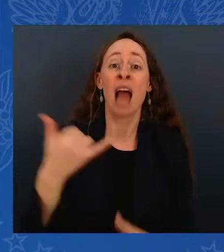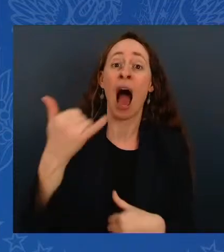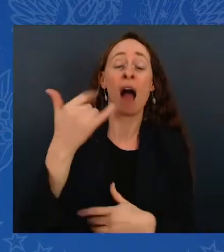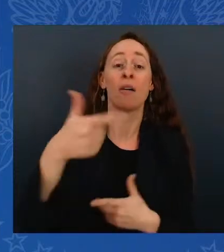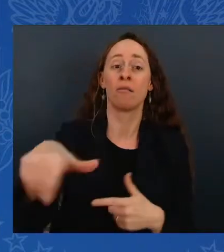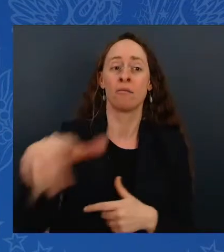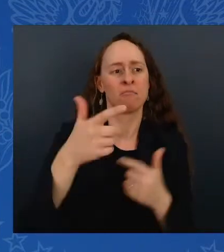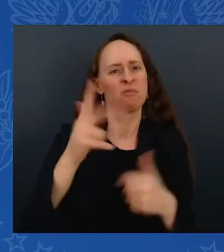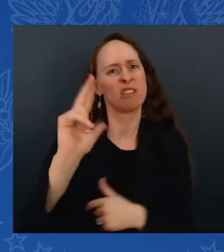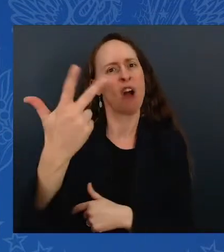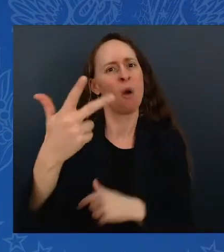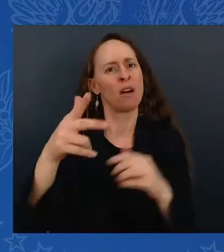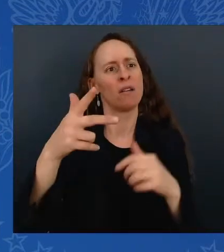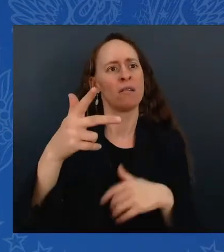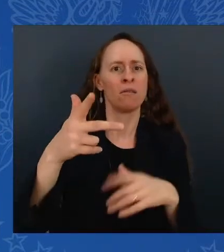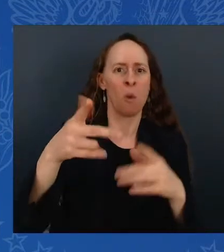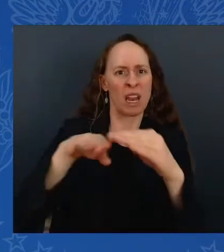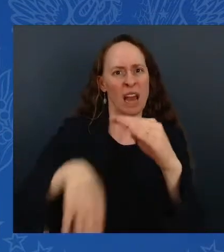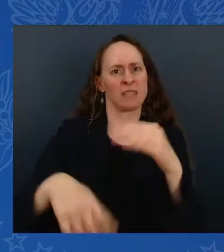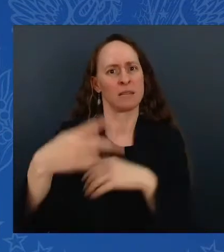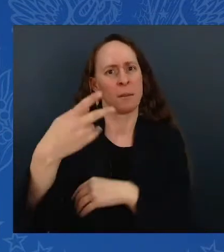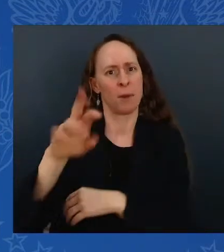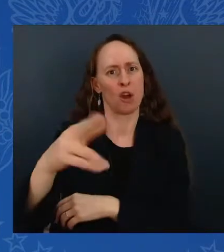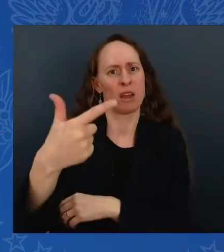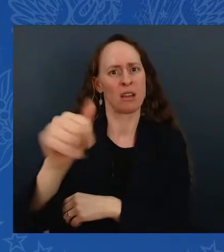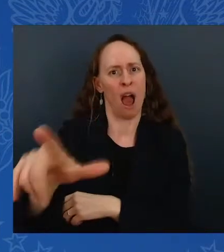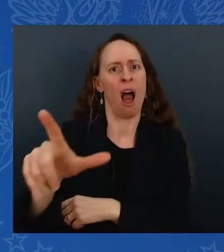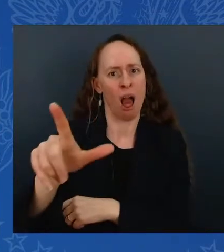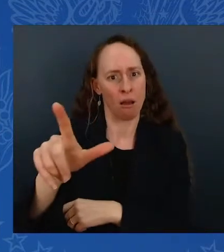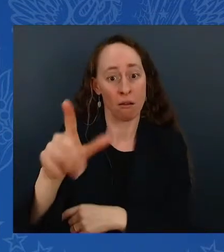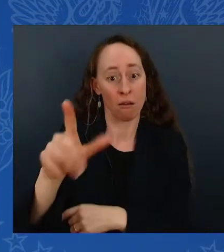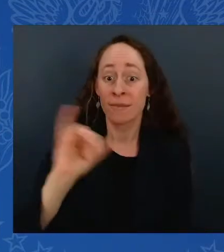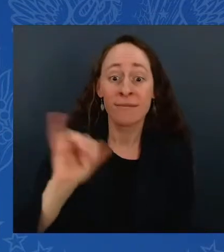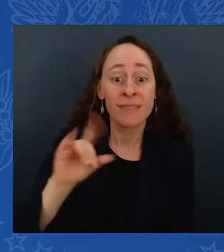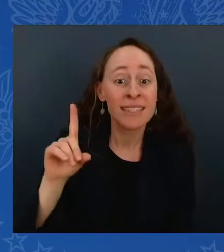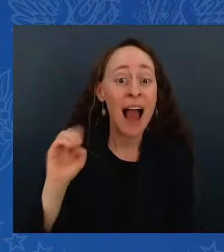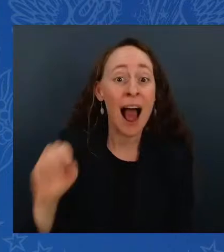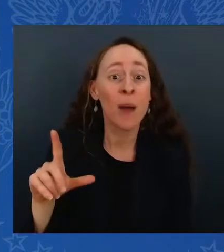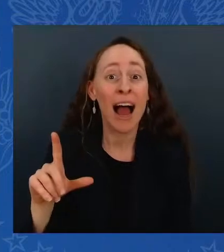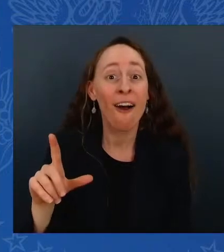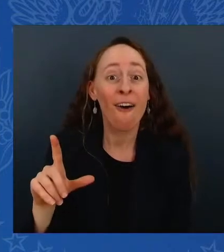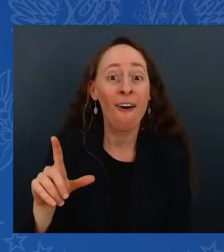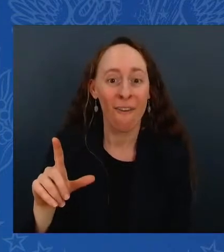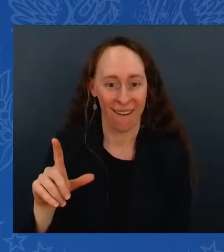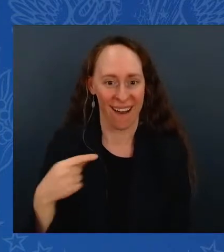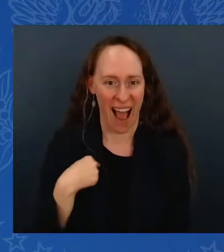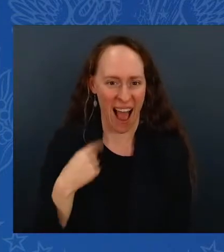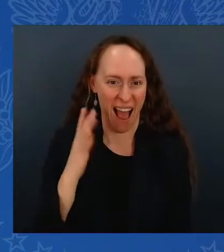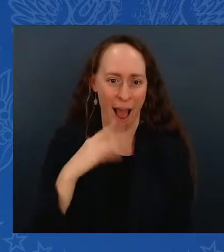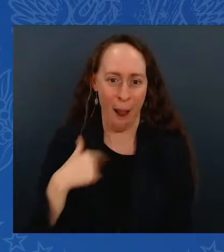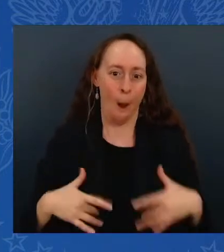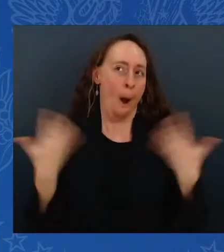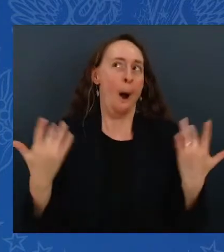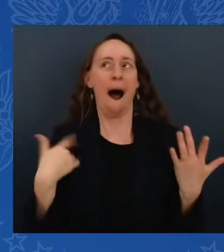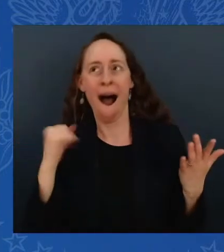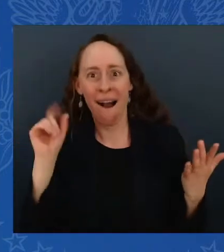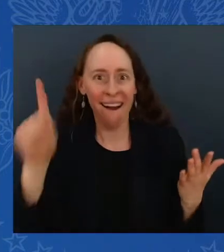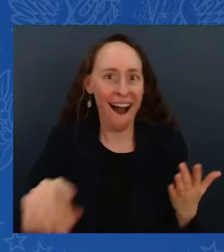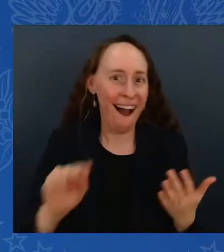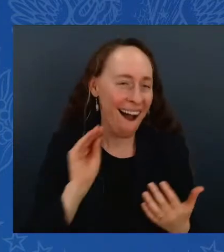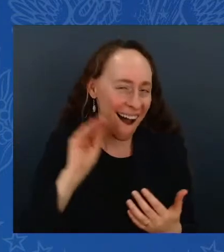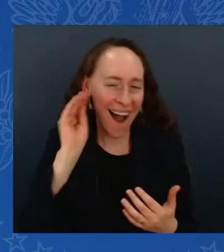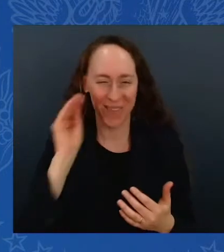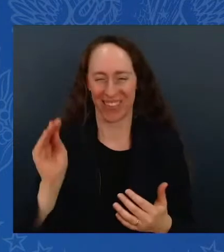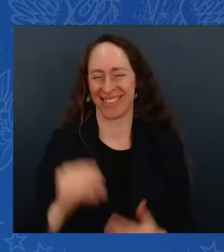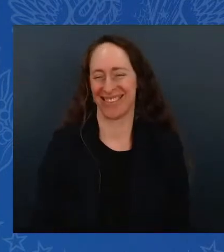I can go home now, past the gas station. Energy production from all sources is now at record highs in